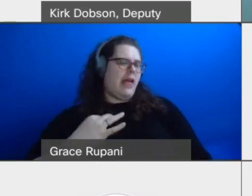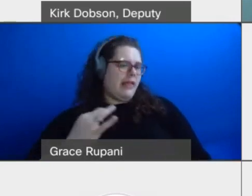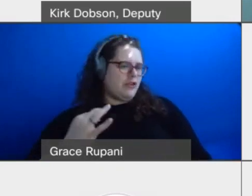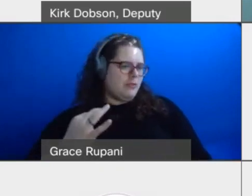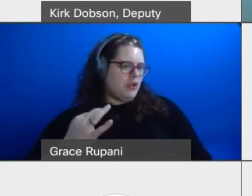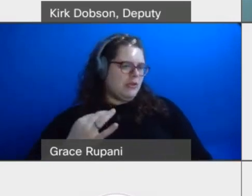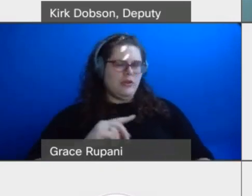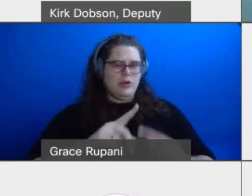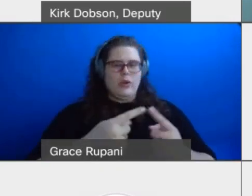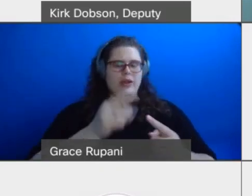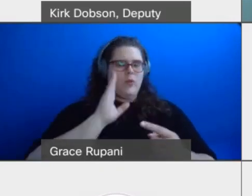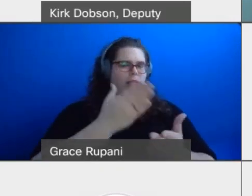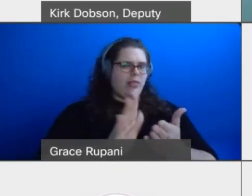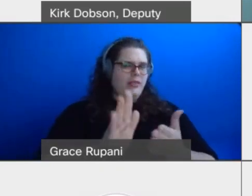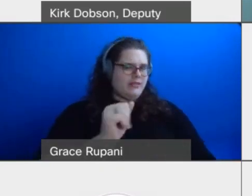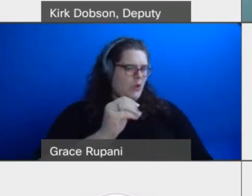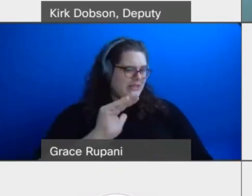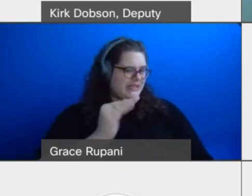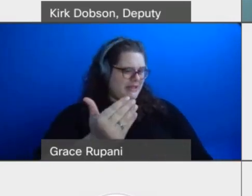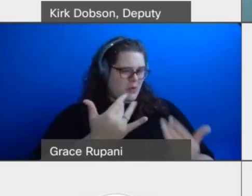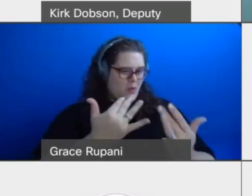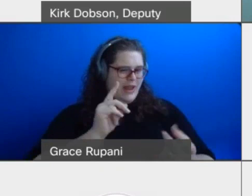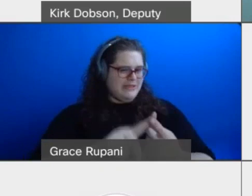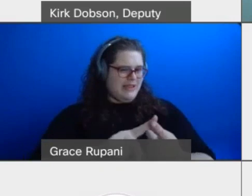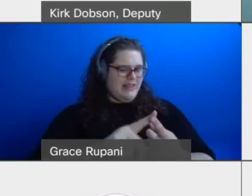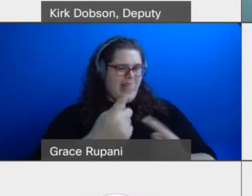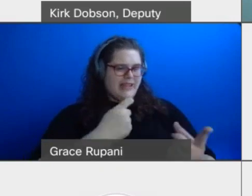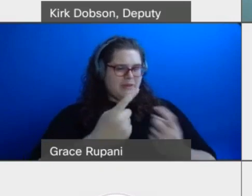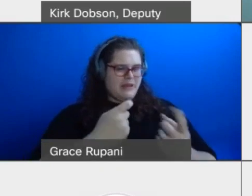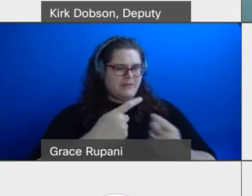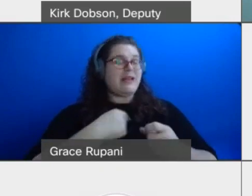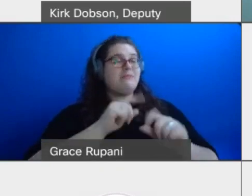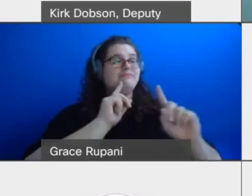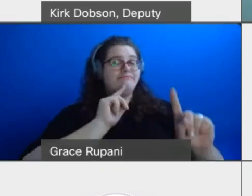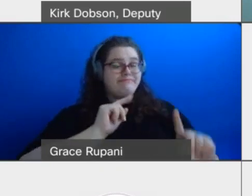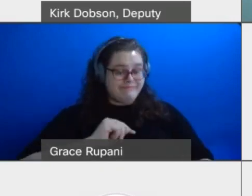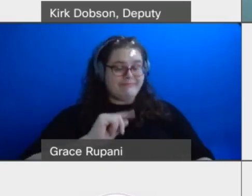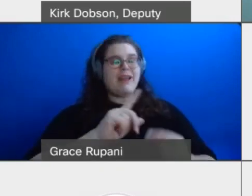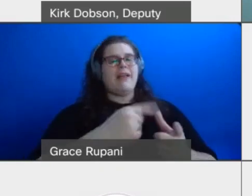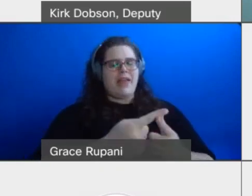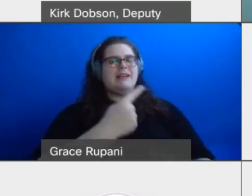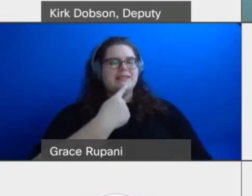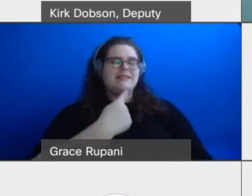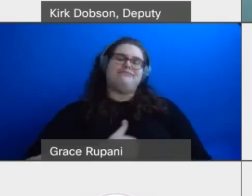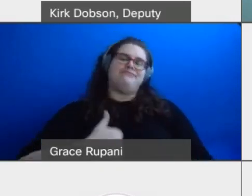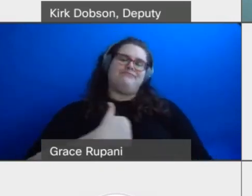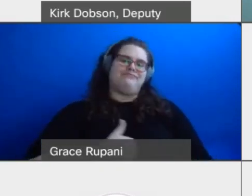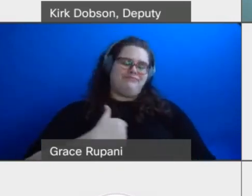So apparently it waits till it's asked all the questions and then says, you can come back later, I assume.